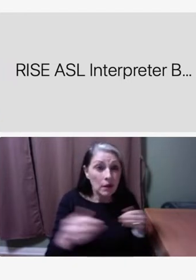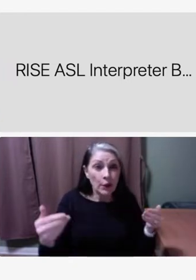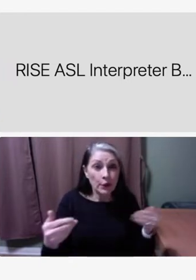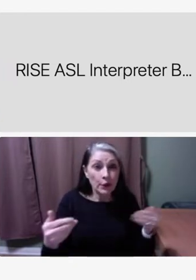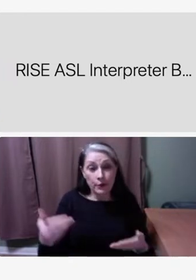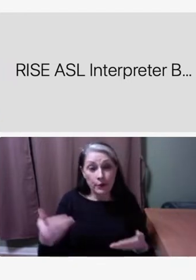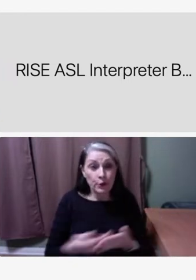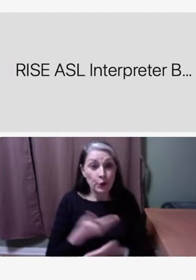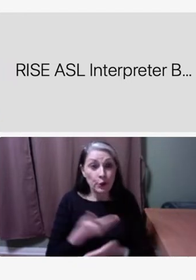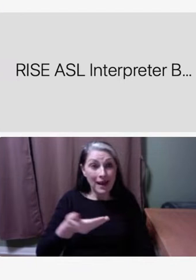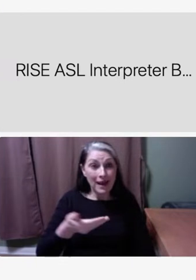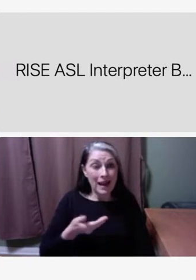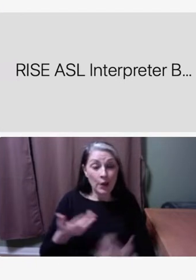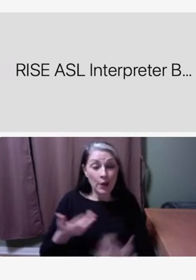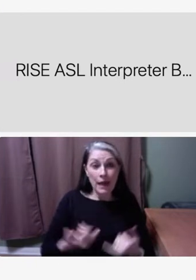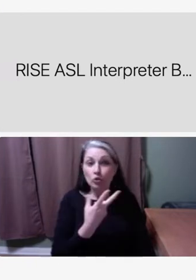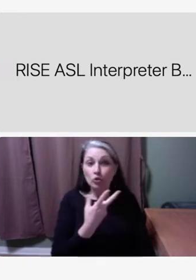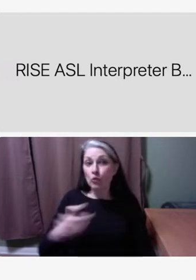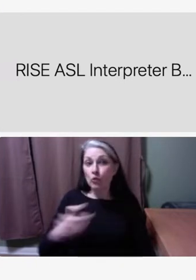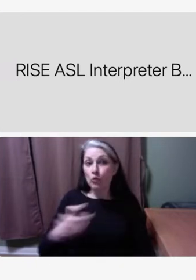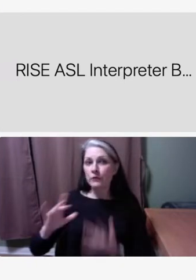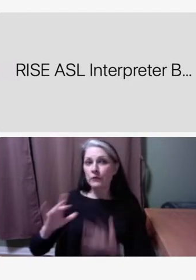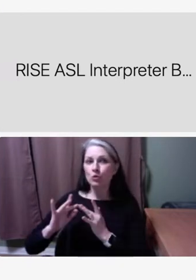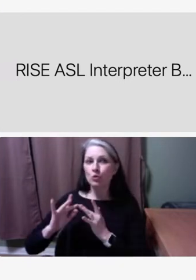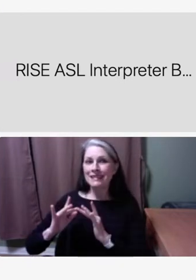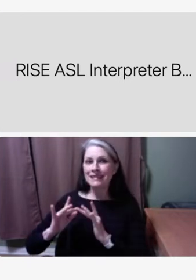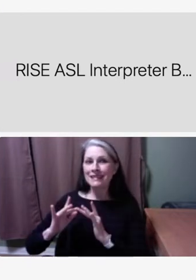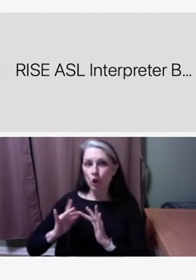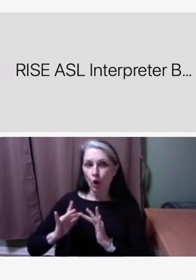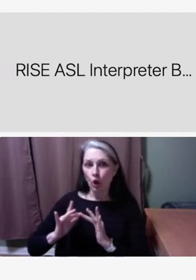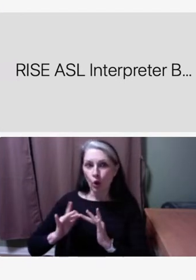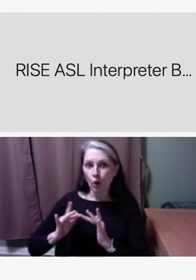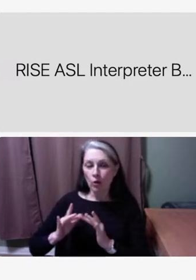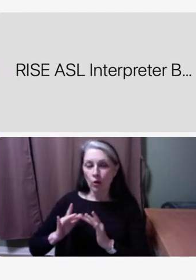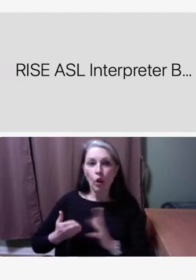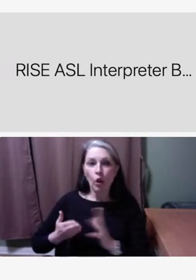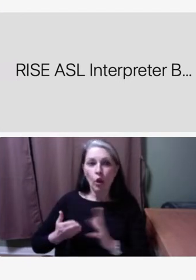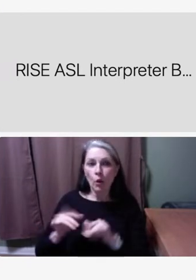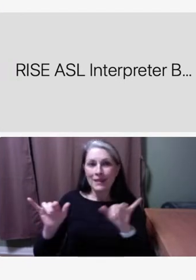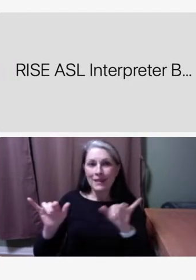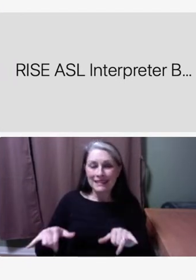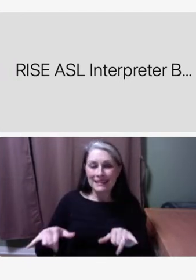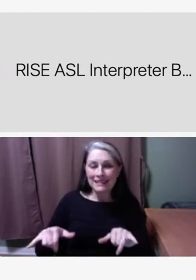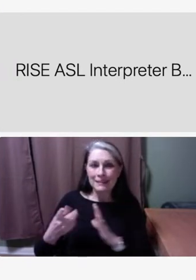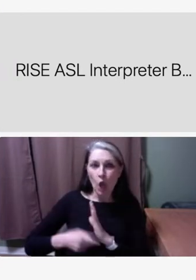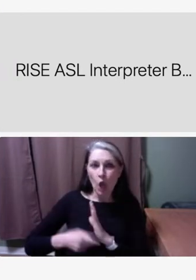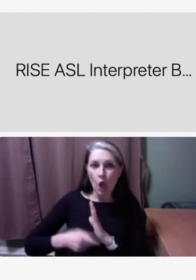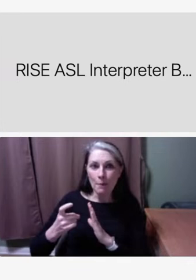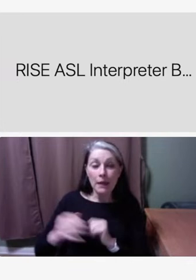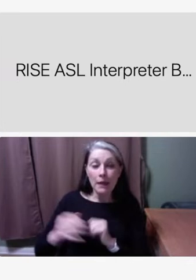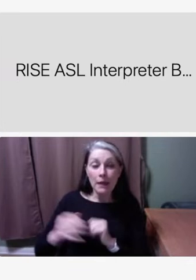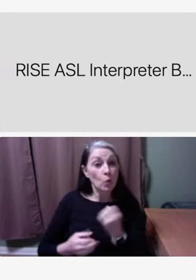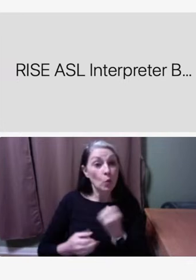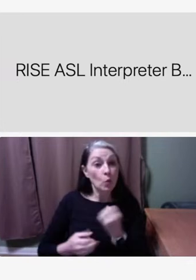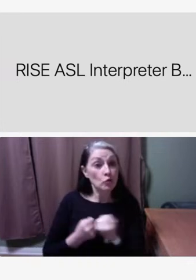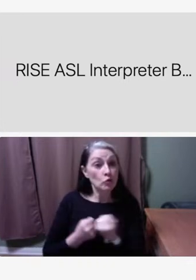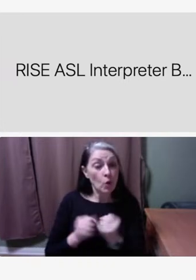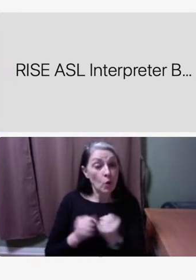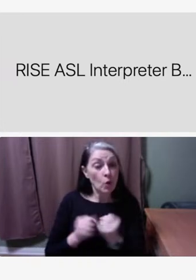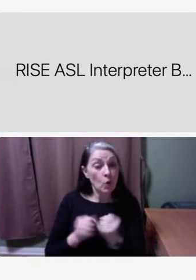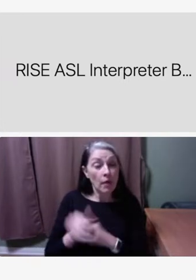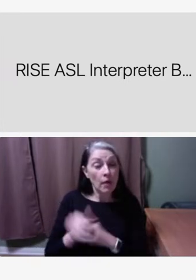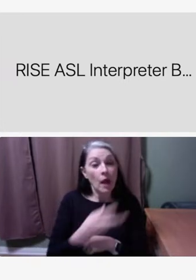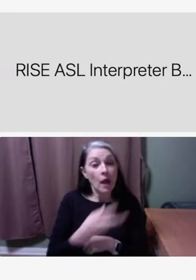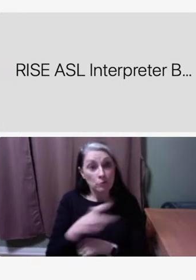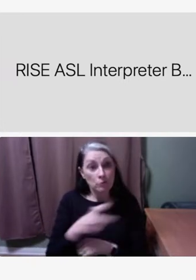So it'll all be through a system, and it's automated. So we're supporting with that. We know transportation is going to